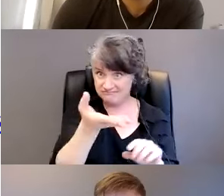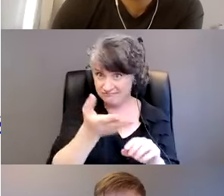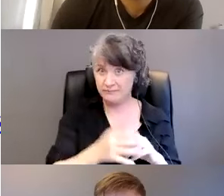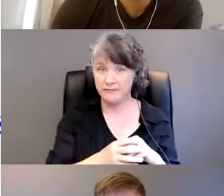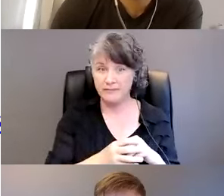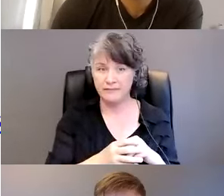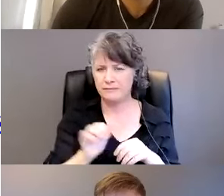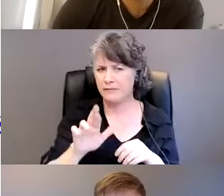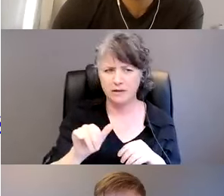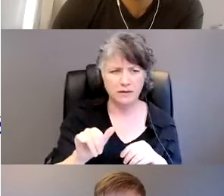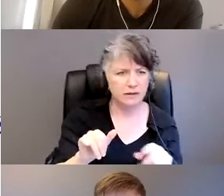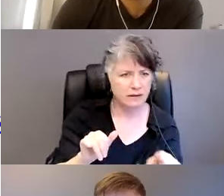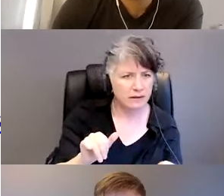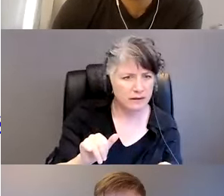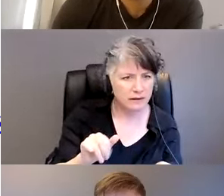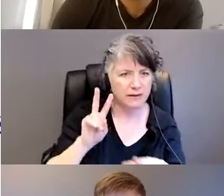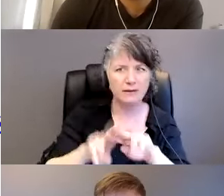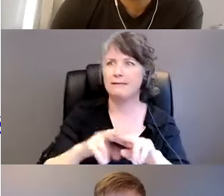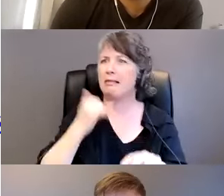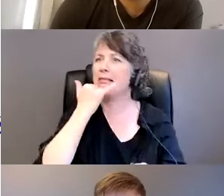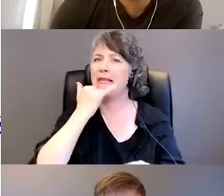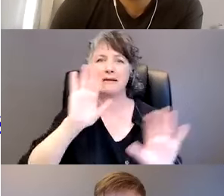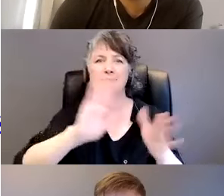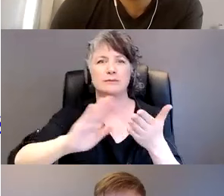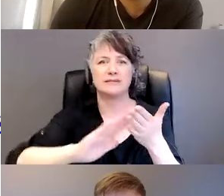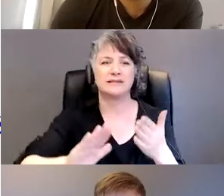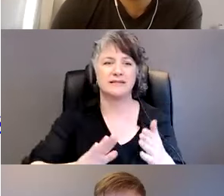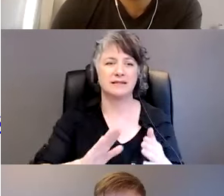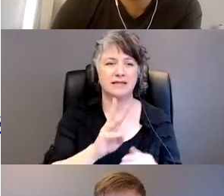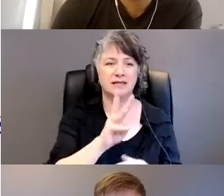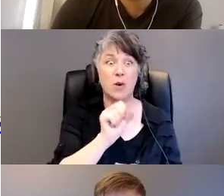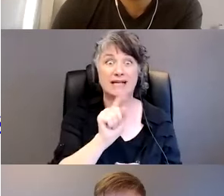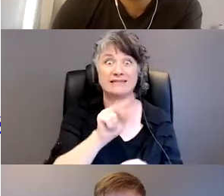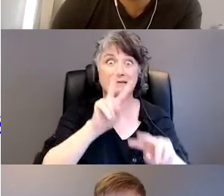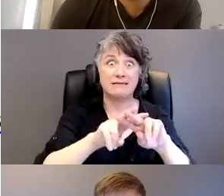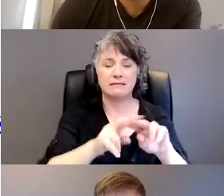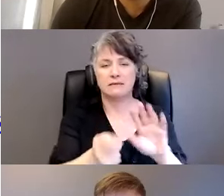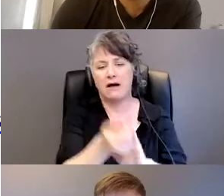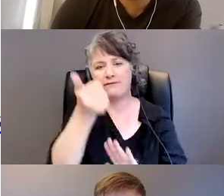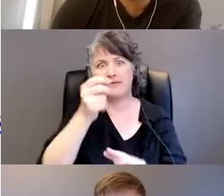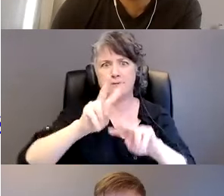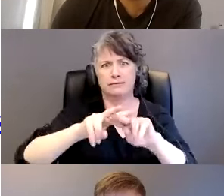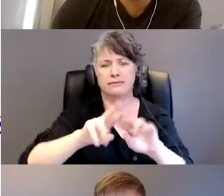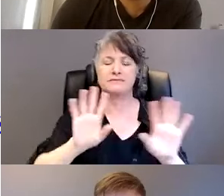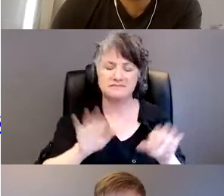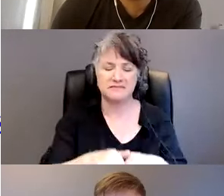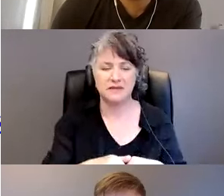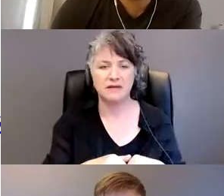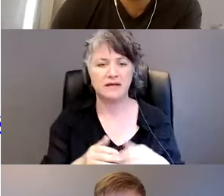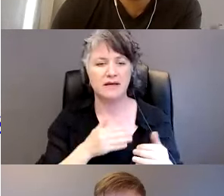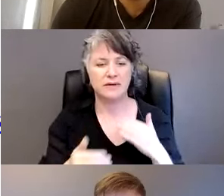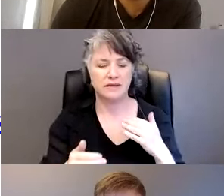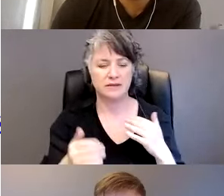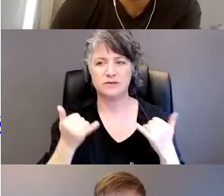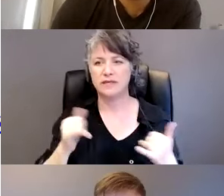shouldn't be a number sign there. I apologize. I'll fix that before I post it. We apologize for not getting to everybody's question today. We try our